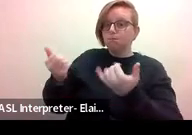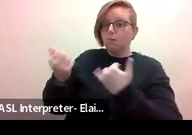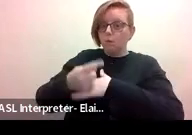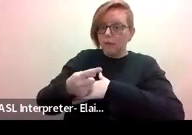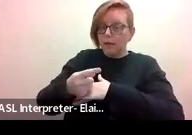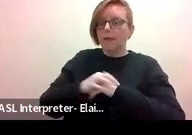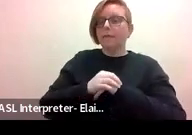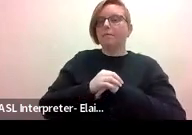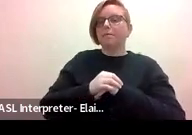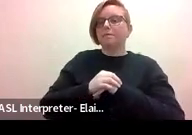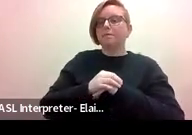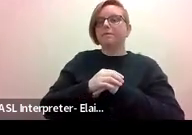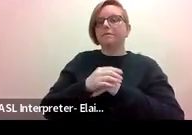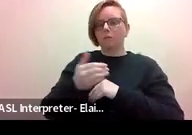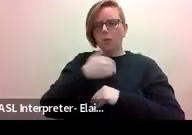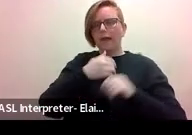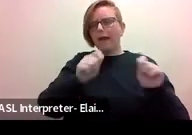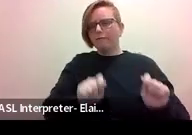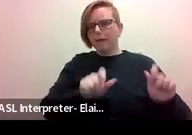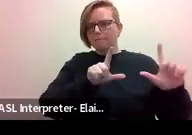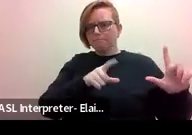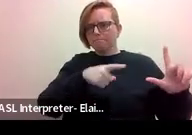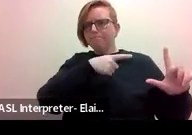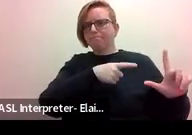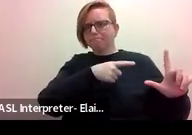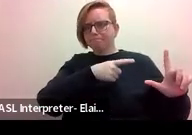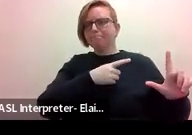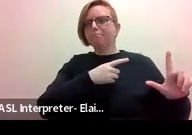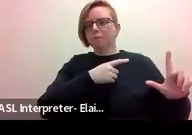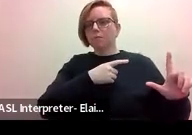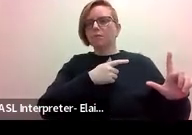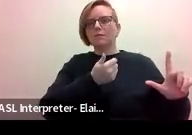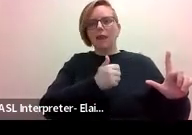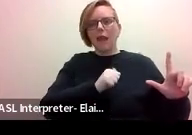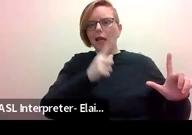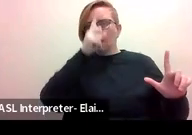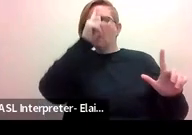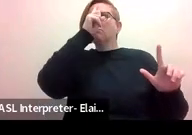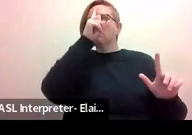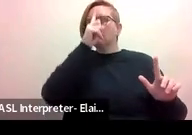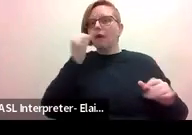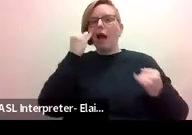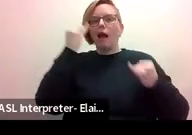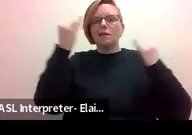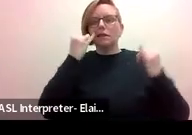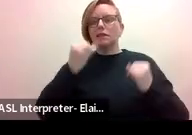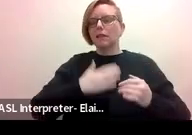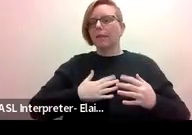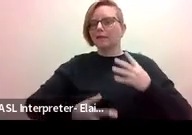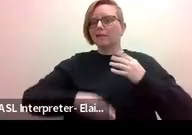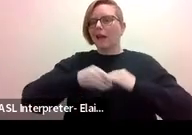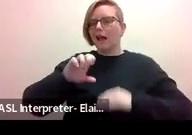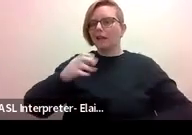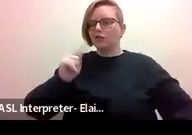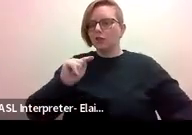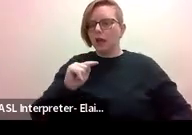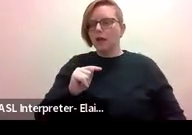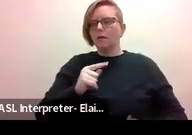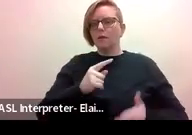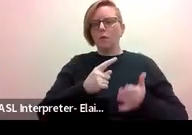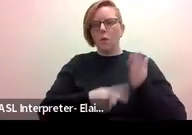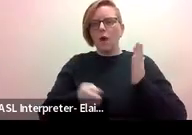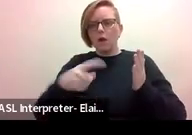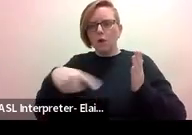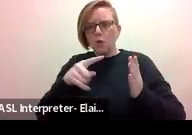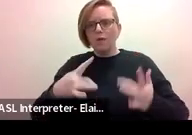take a peek at this visual and just put in the chat box any words that jump out at you. You know, what sort of speaks to you? We're really